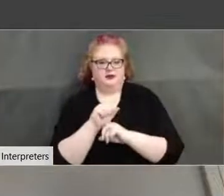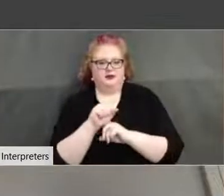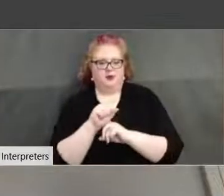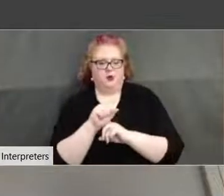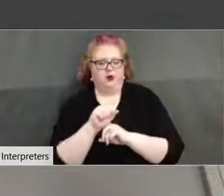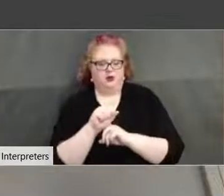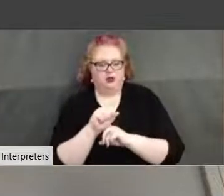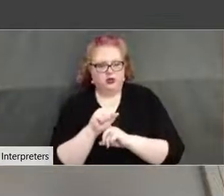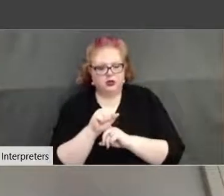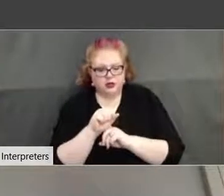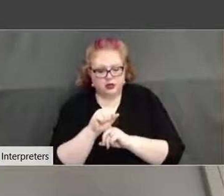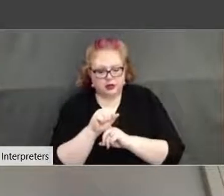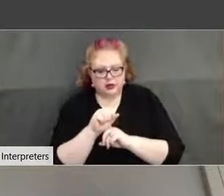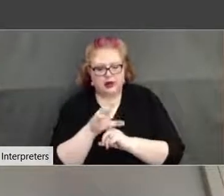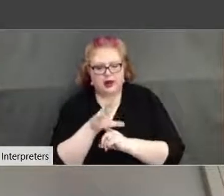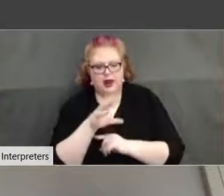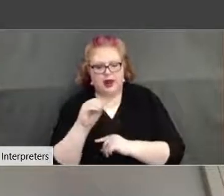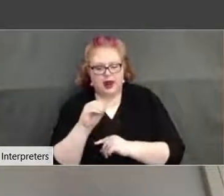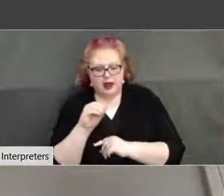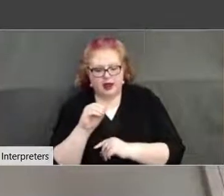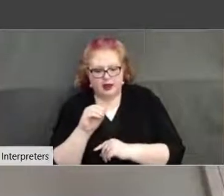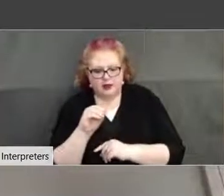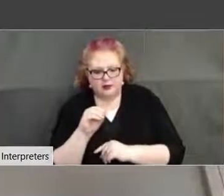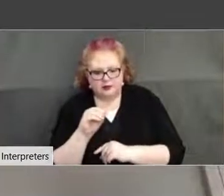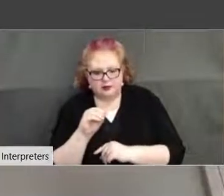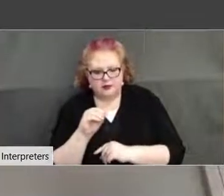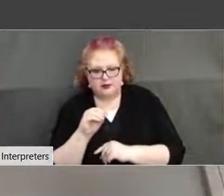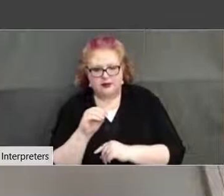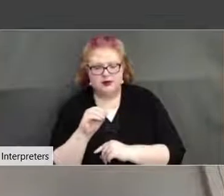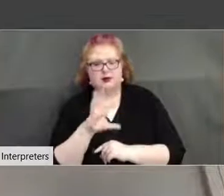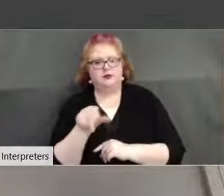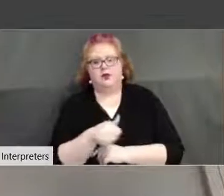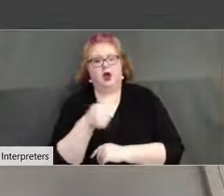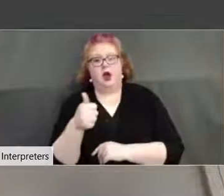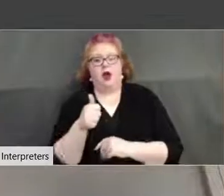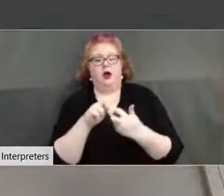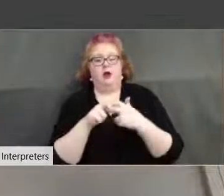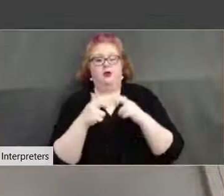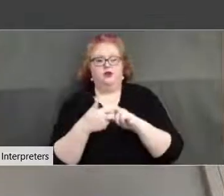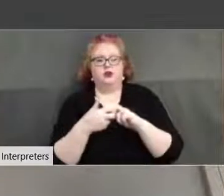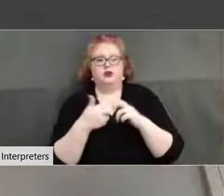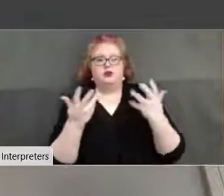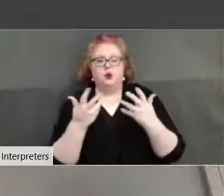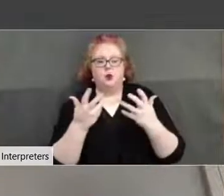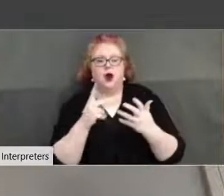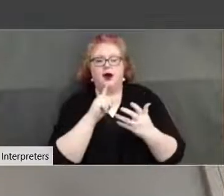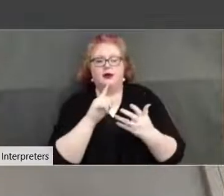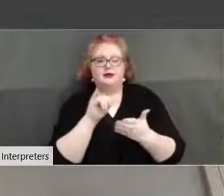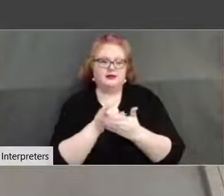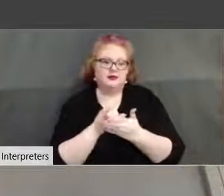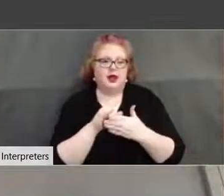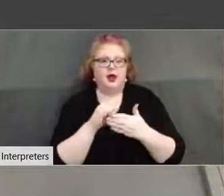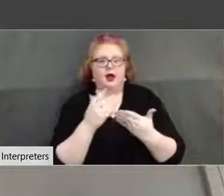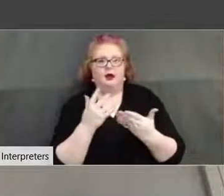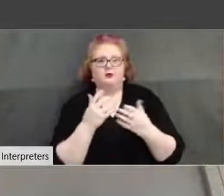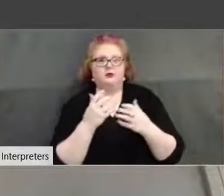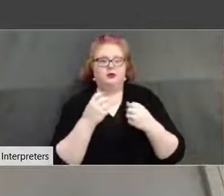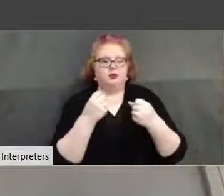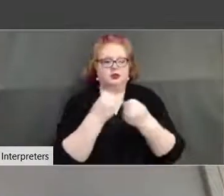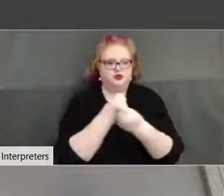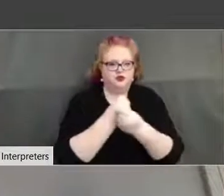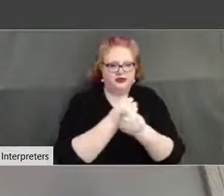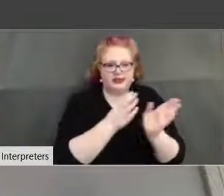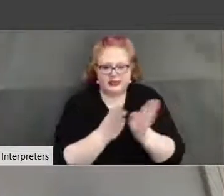And the other issue is strategically and holistically, I get